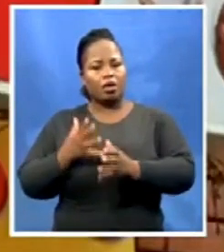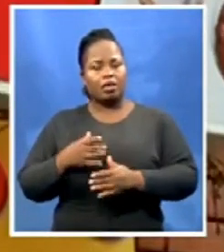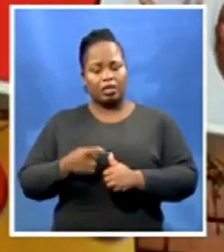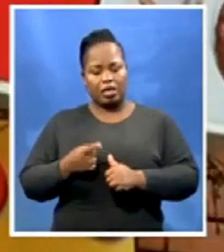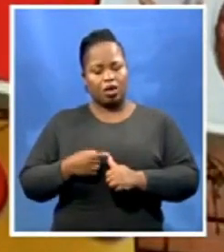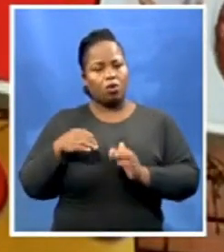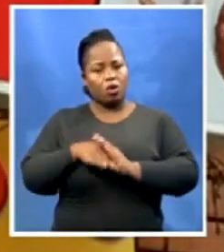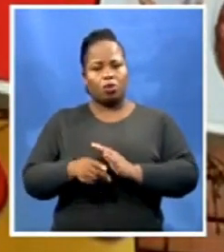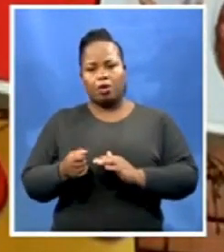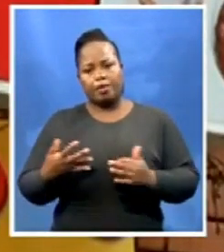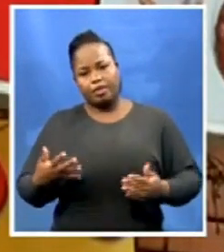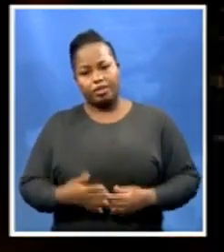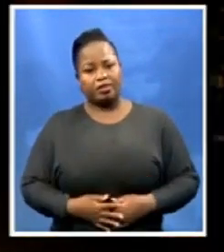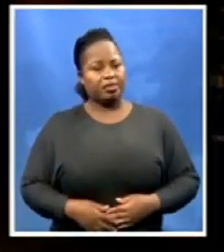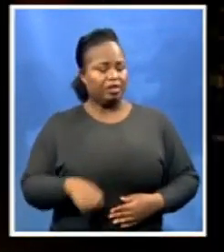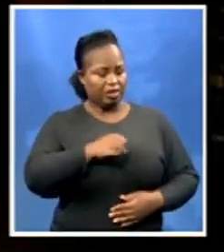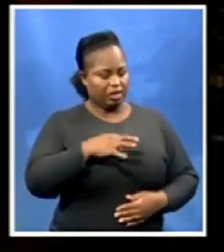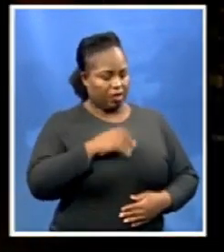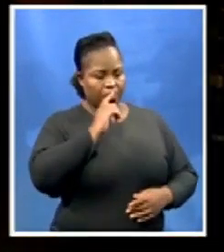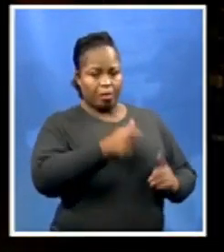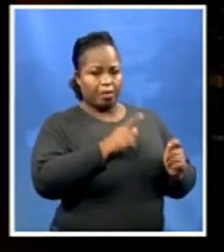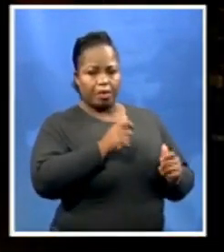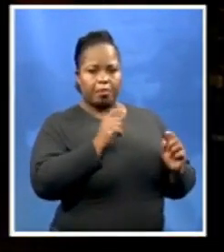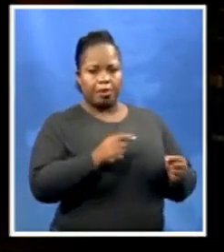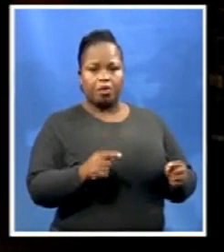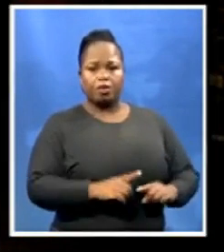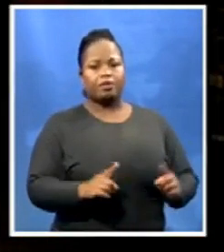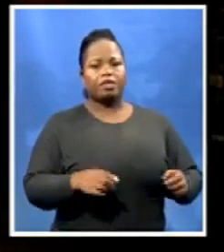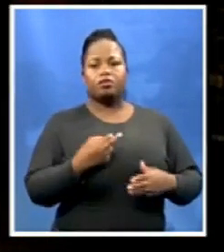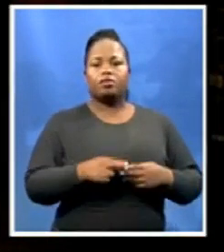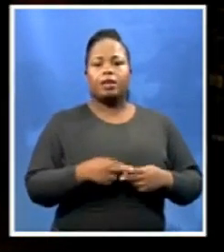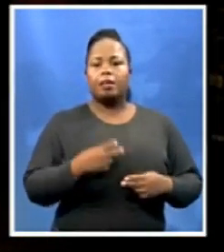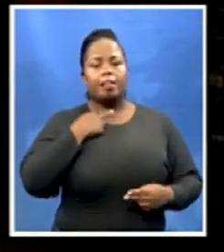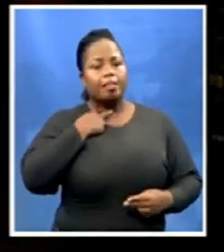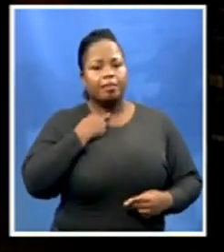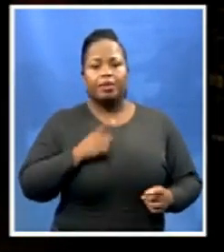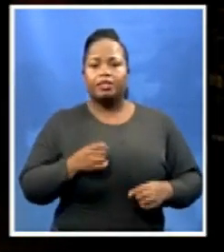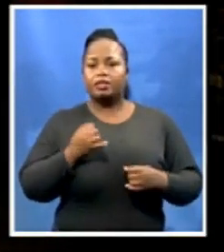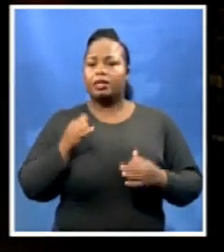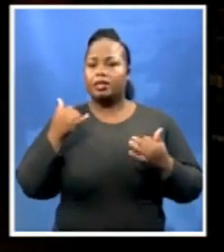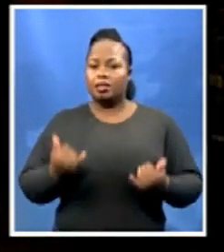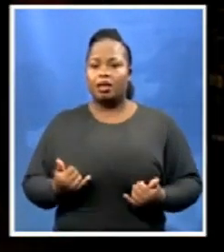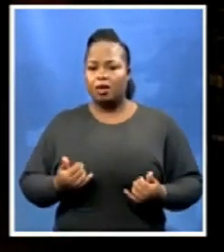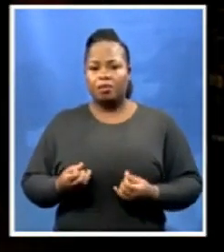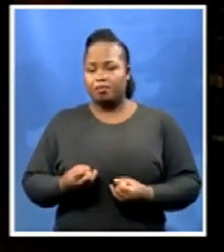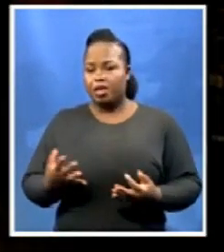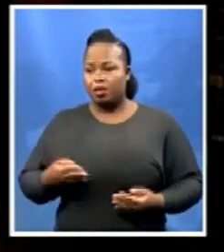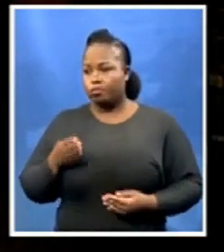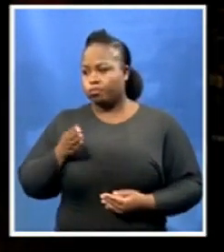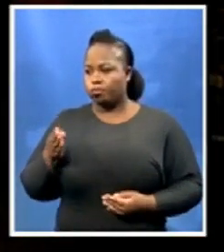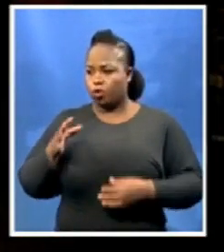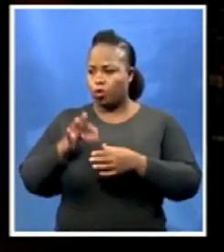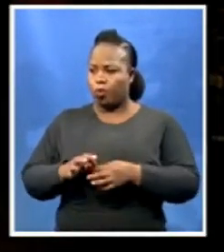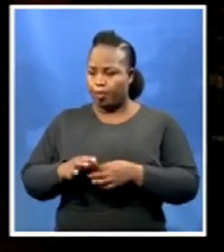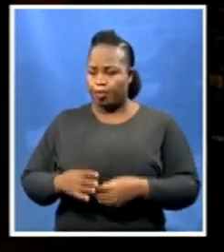staffs. But for now, even some of our staffs are at home. Yeah. And will you pay them? No, because even us,